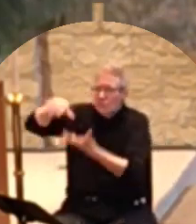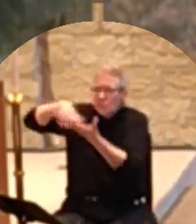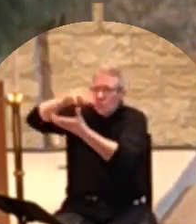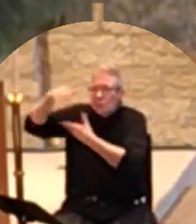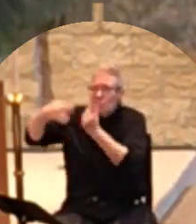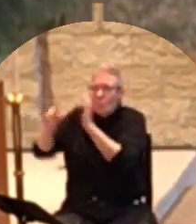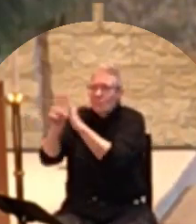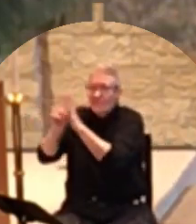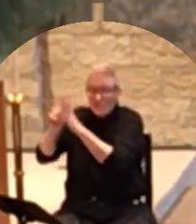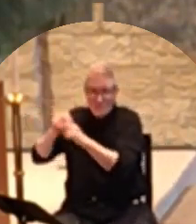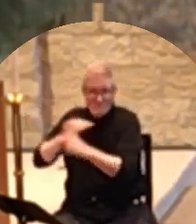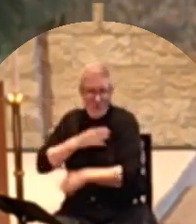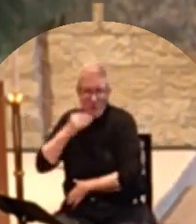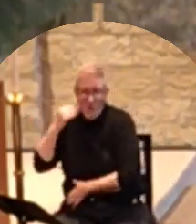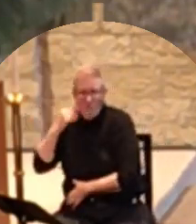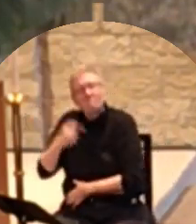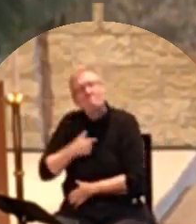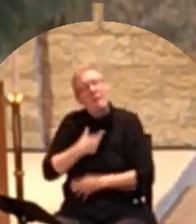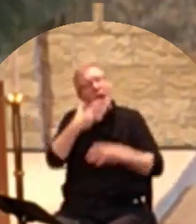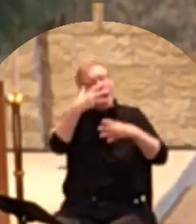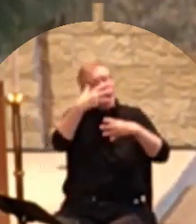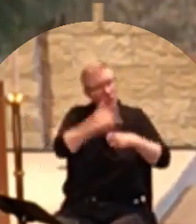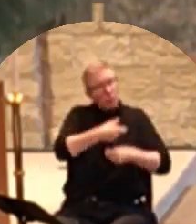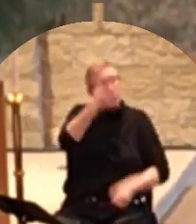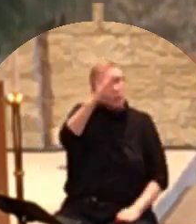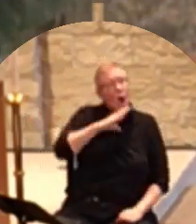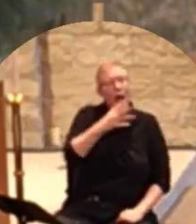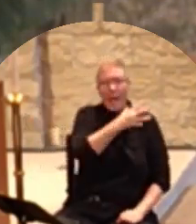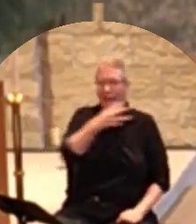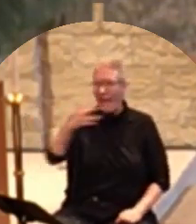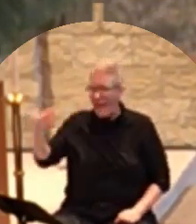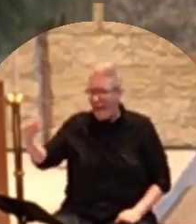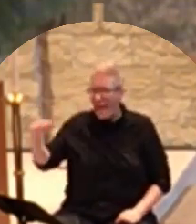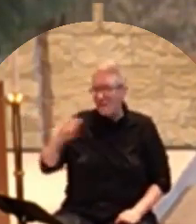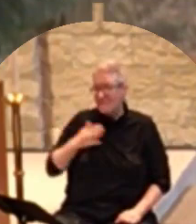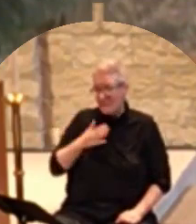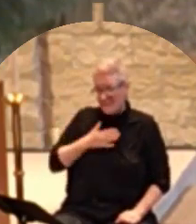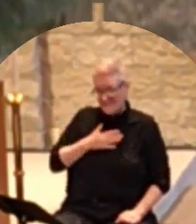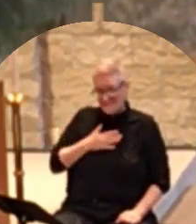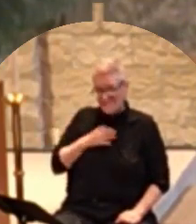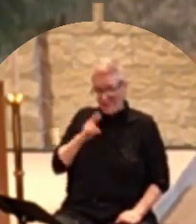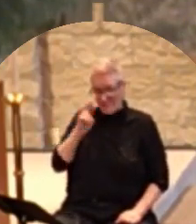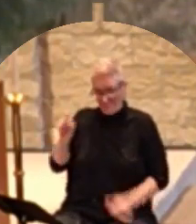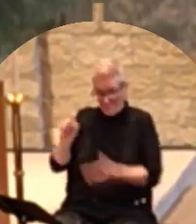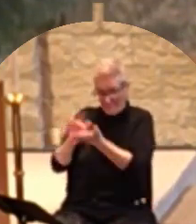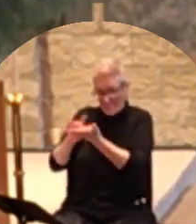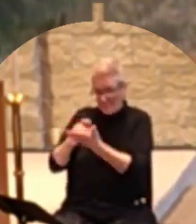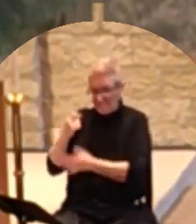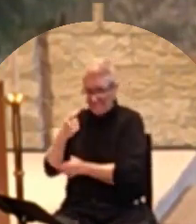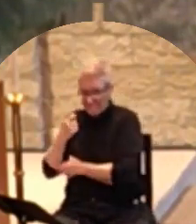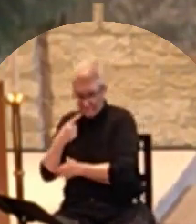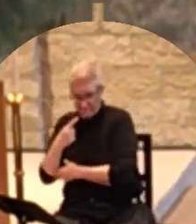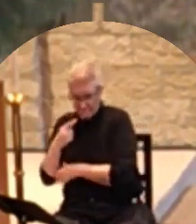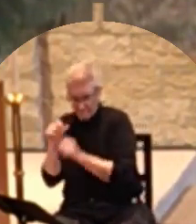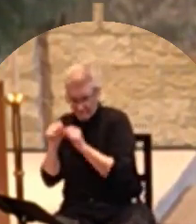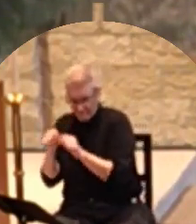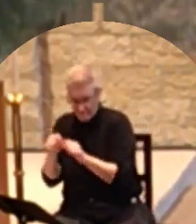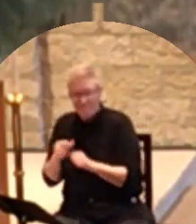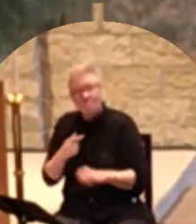God and I take my prescribed medication. I trust